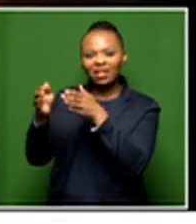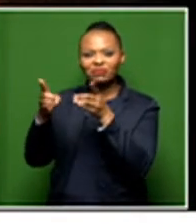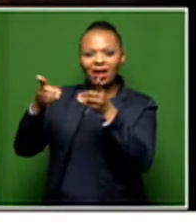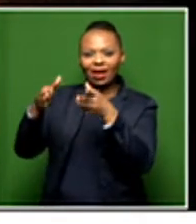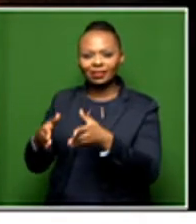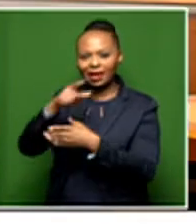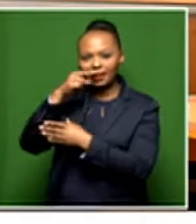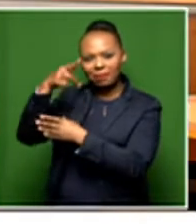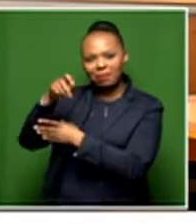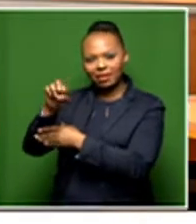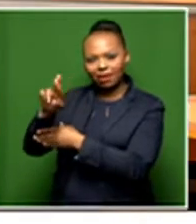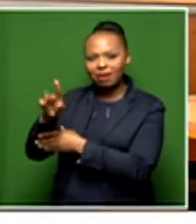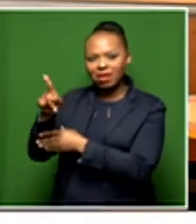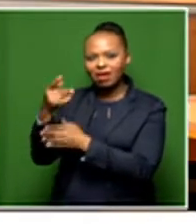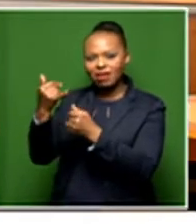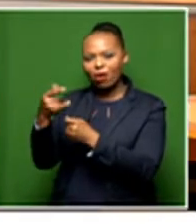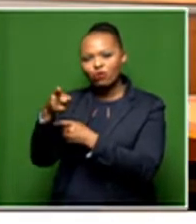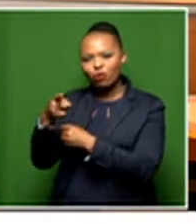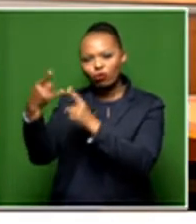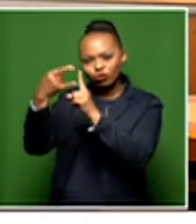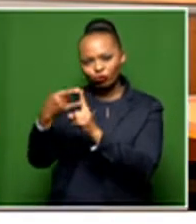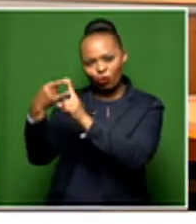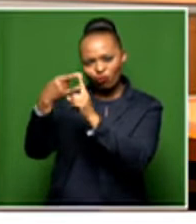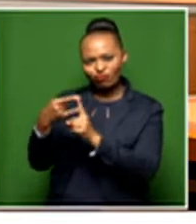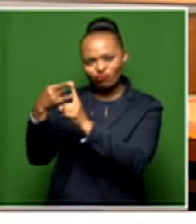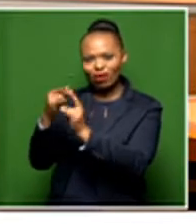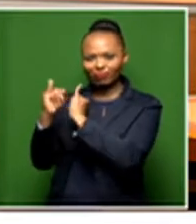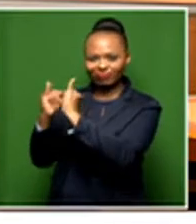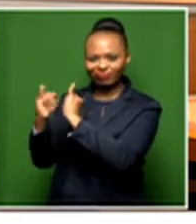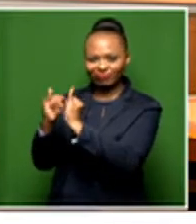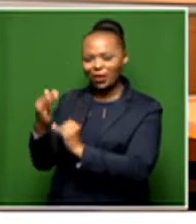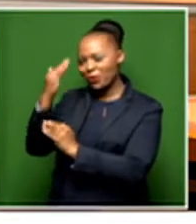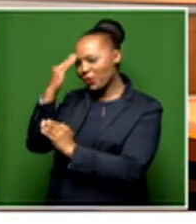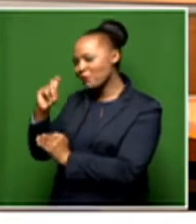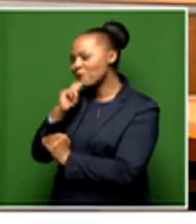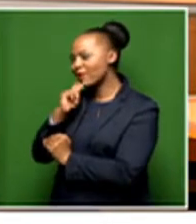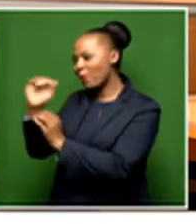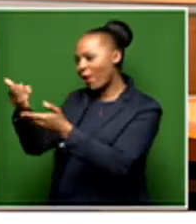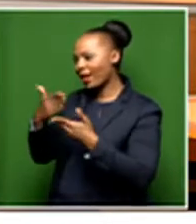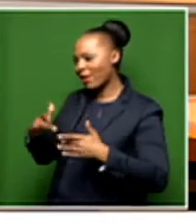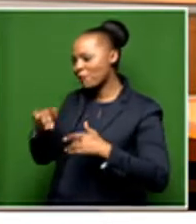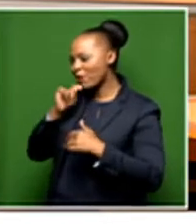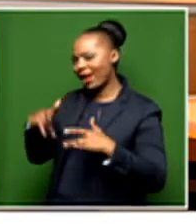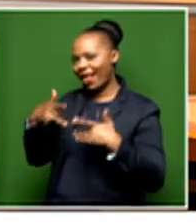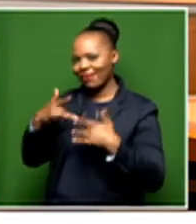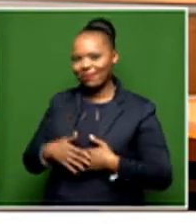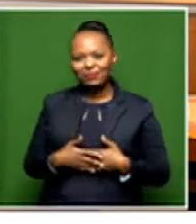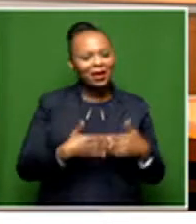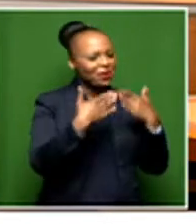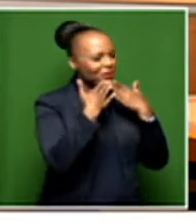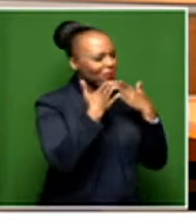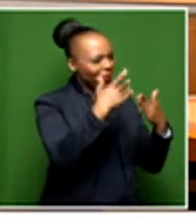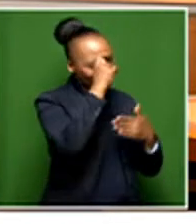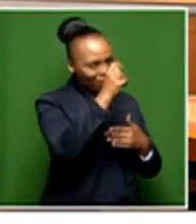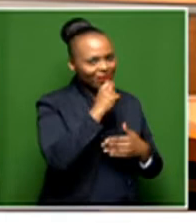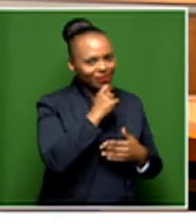Peter Rorvik. He joins us on Zoom. A very good morning and welcome to Morning Live. Good morning, thanks. Thanks for connecting.